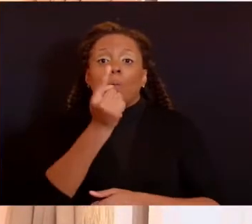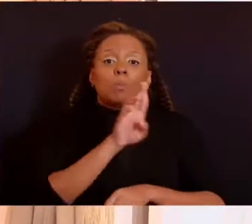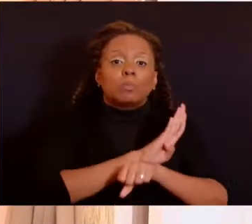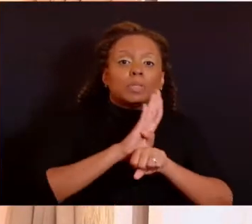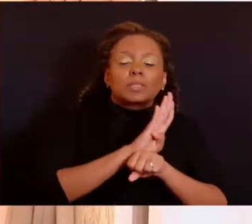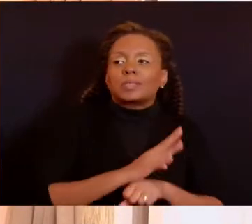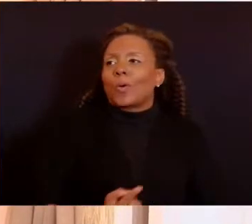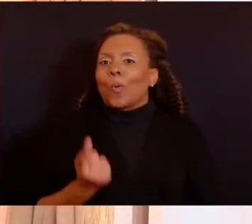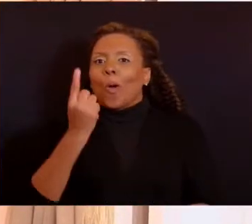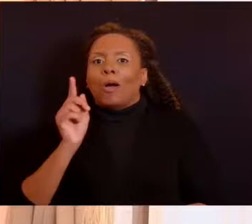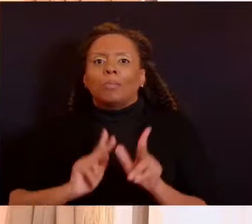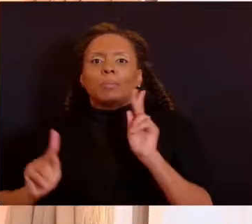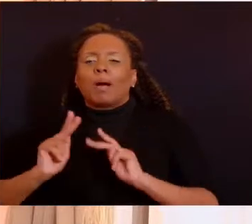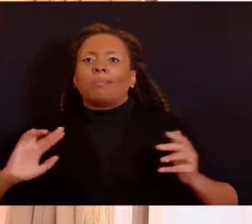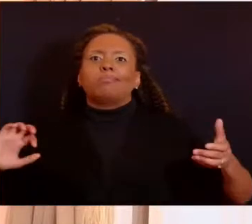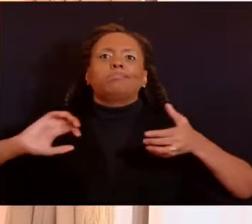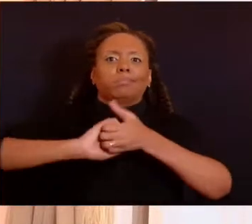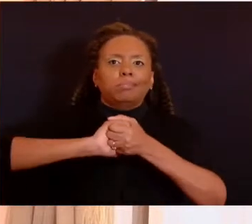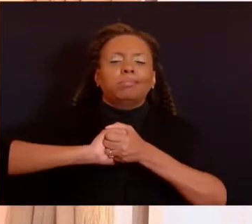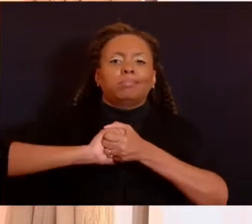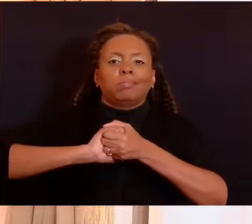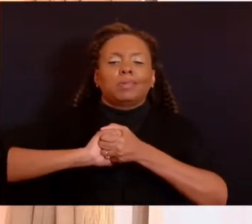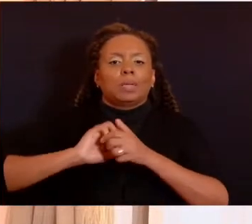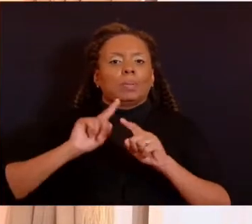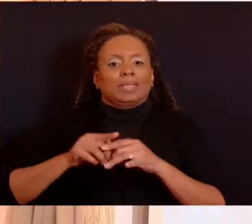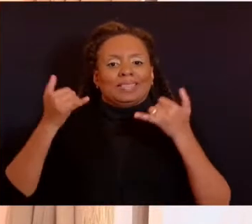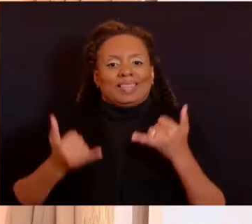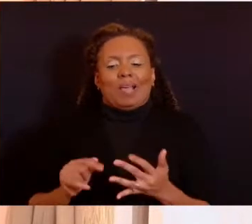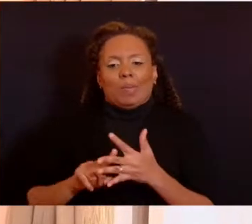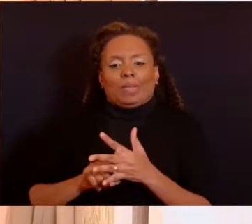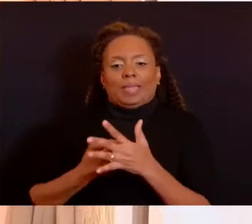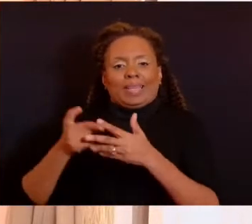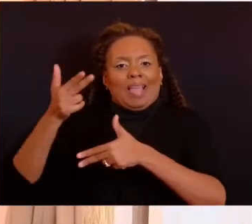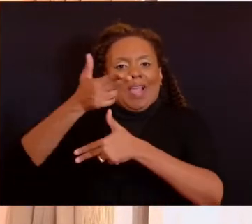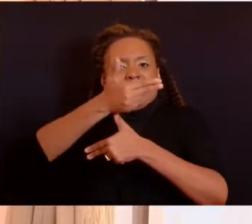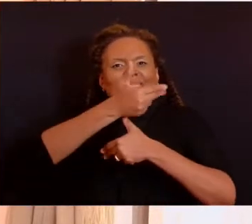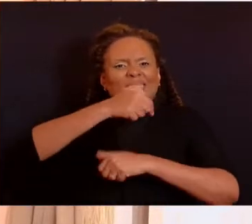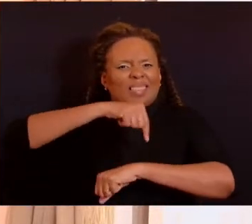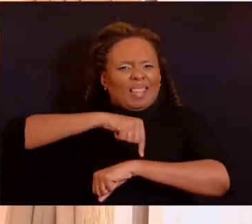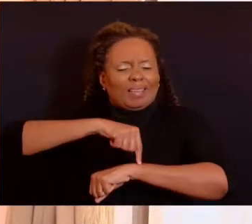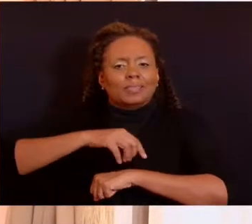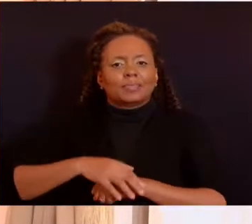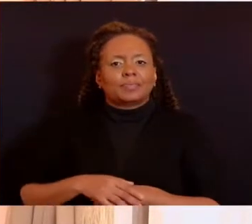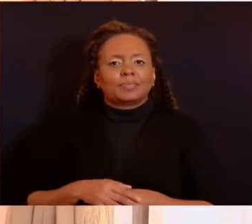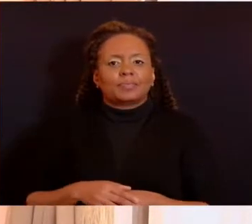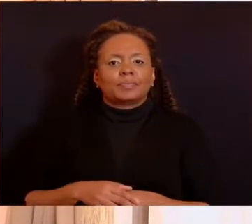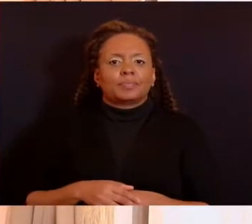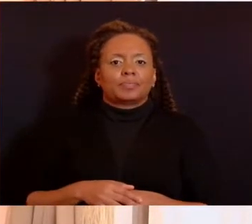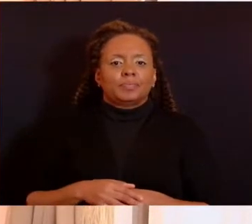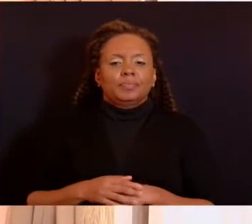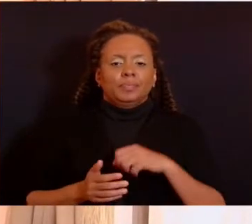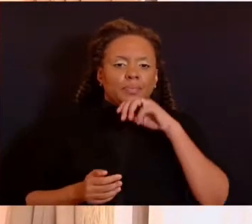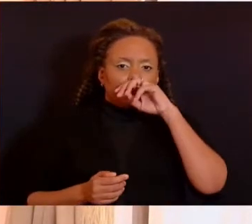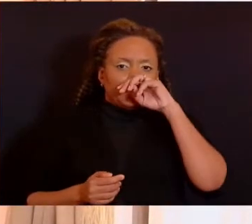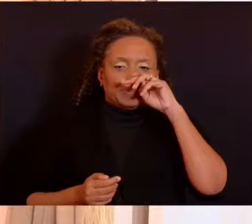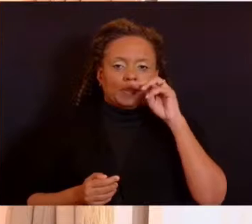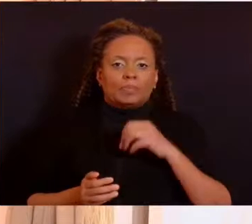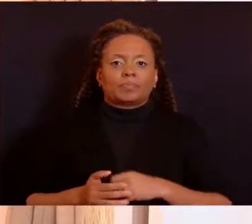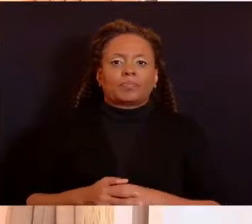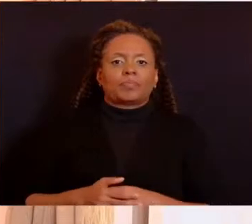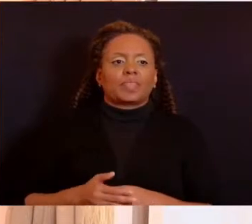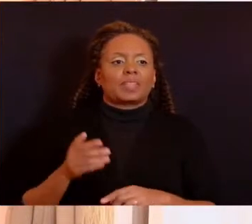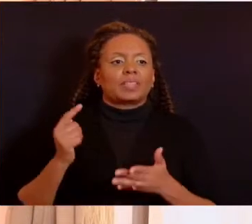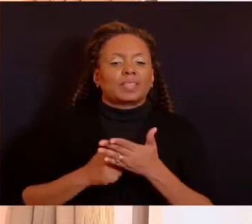us affected, but we are at the beginning of the hurricane season. There was a time when we used to say, June